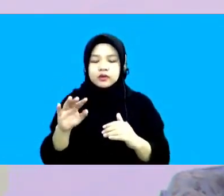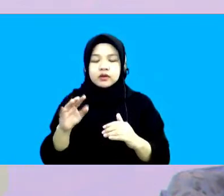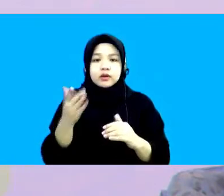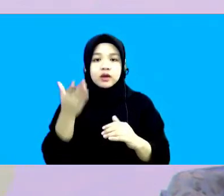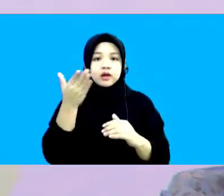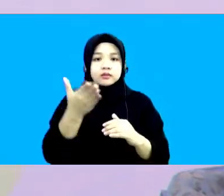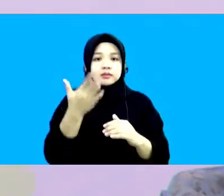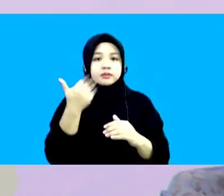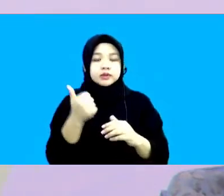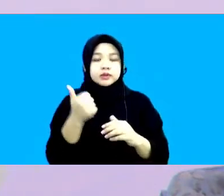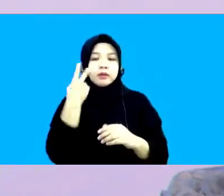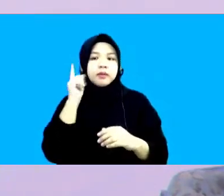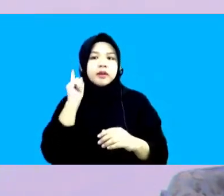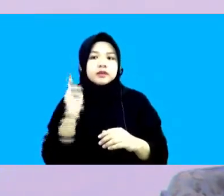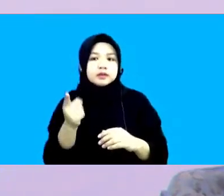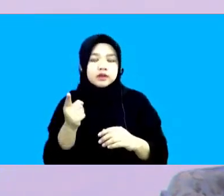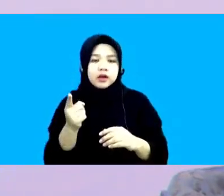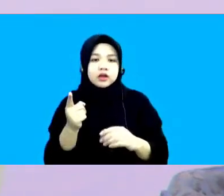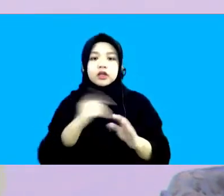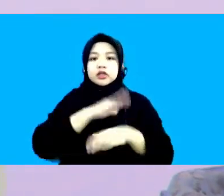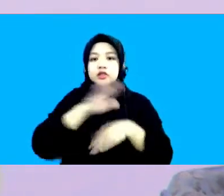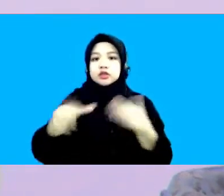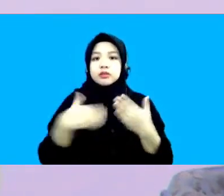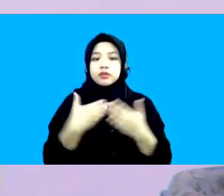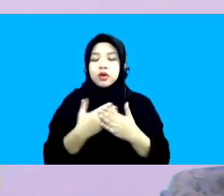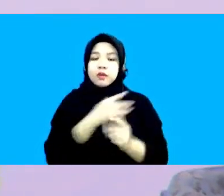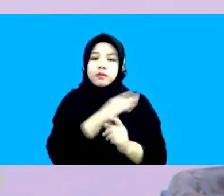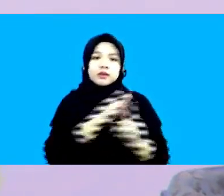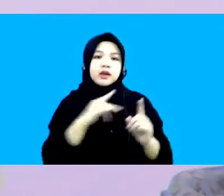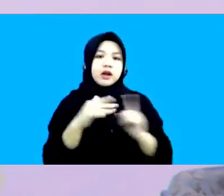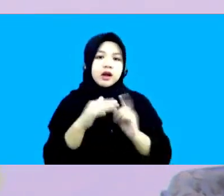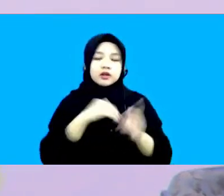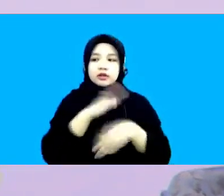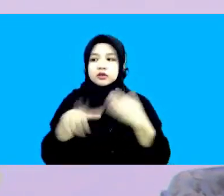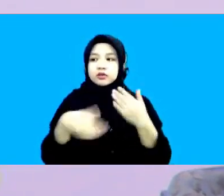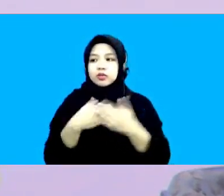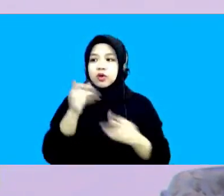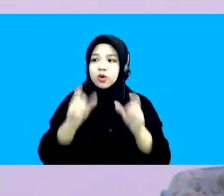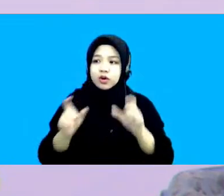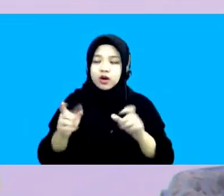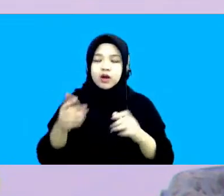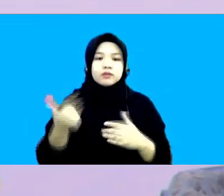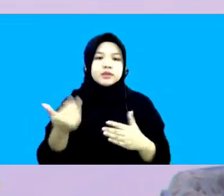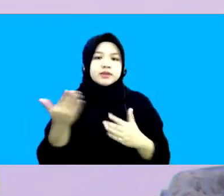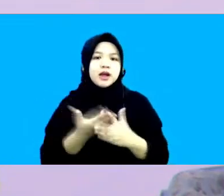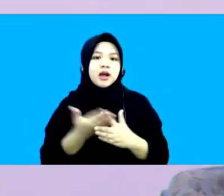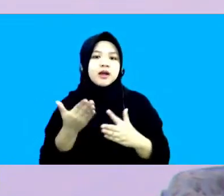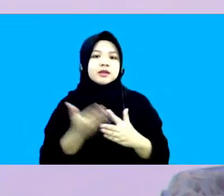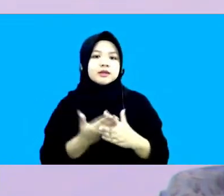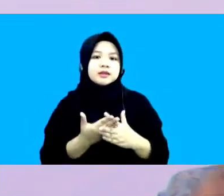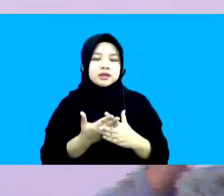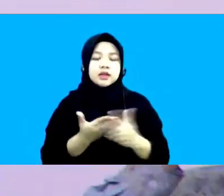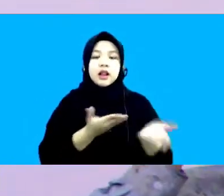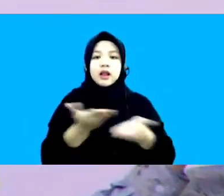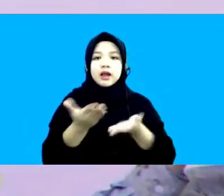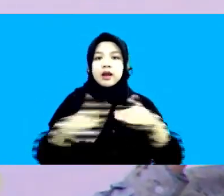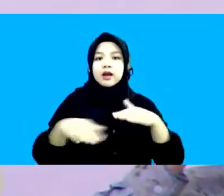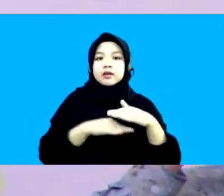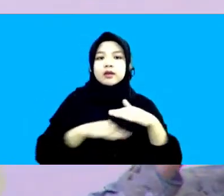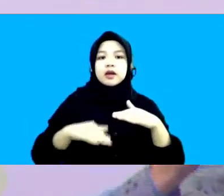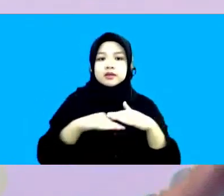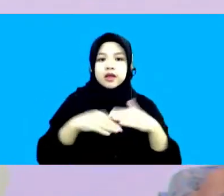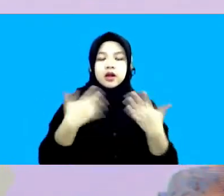about the poverty, but rising inequality due to the poverty, due to the pandemic. And it happens not only